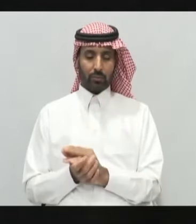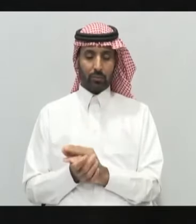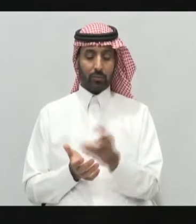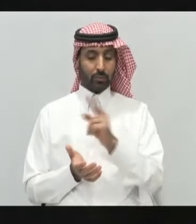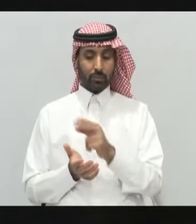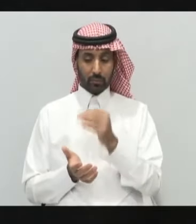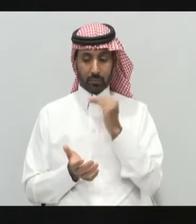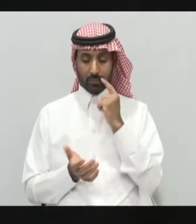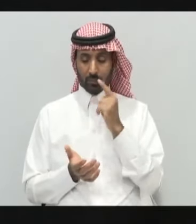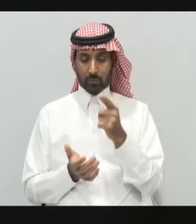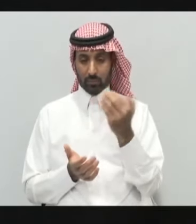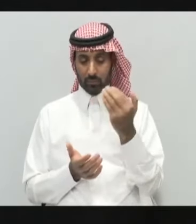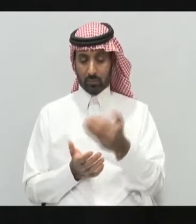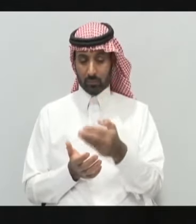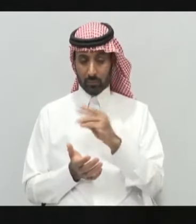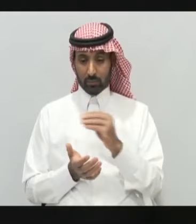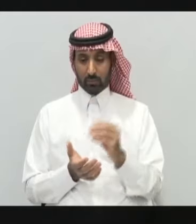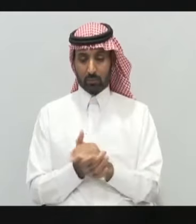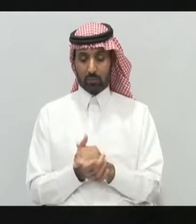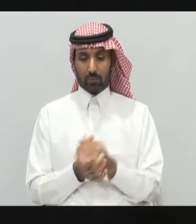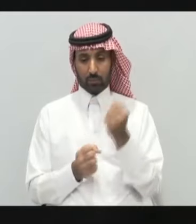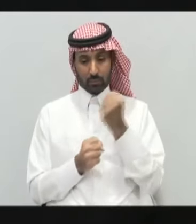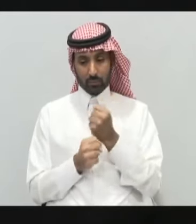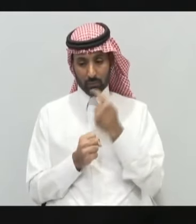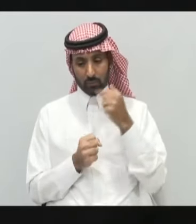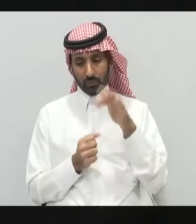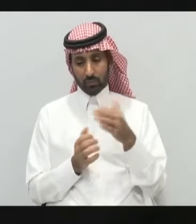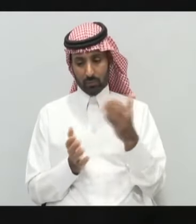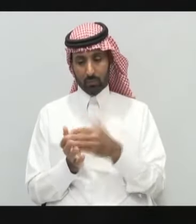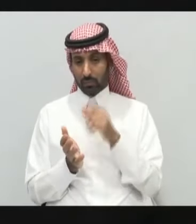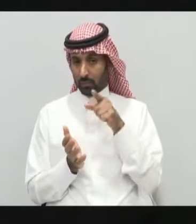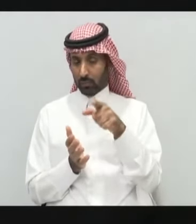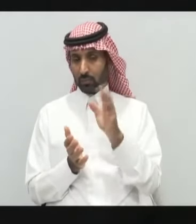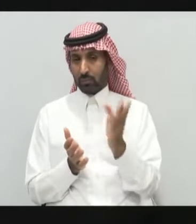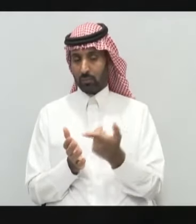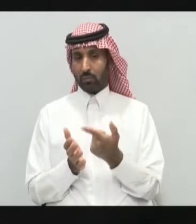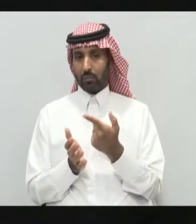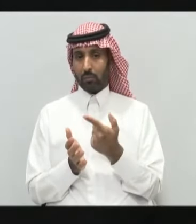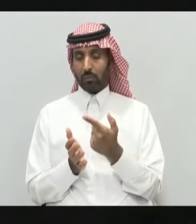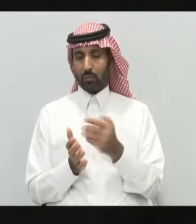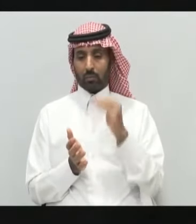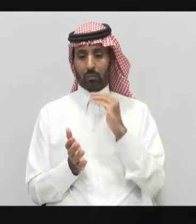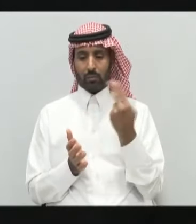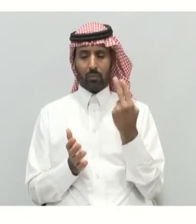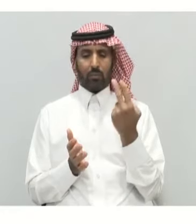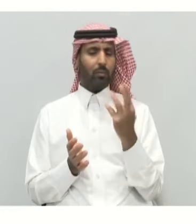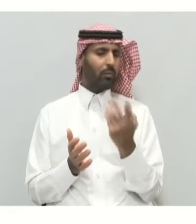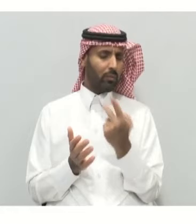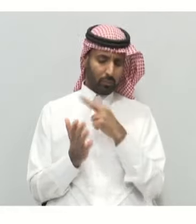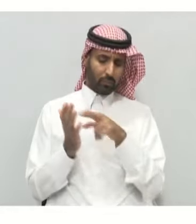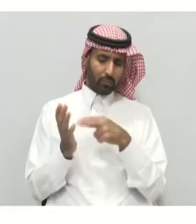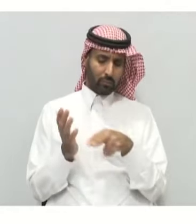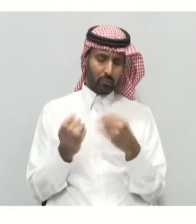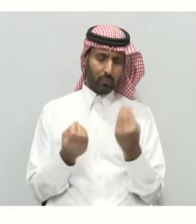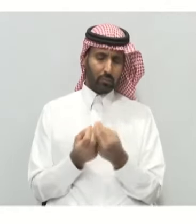and answer as well in the simple present tense. Now it is your turn to do number two. Let's read number